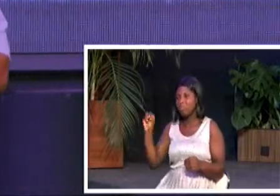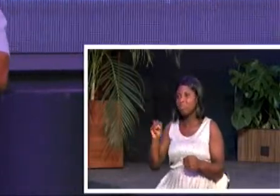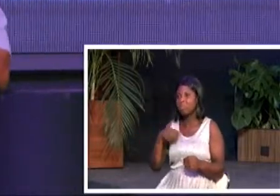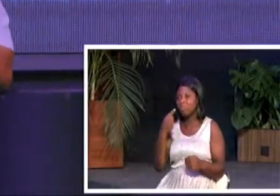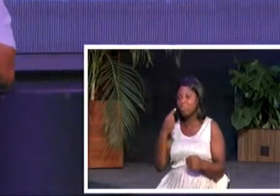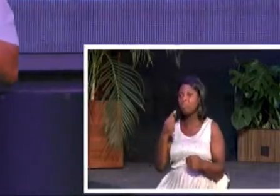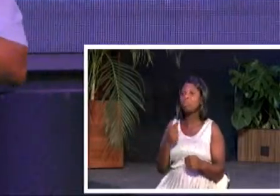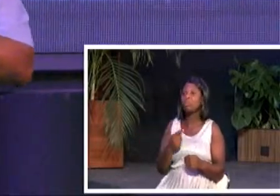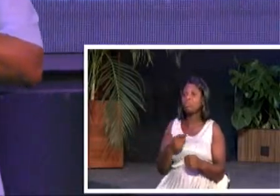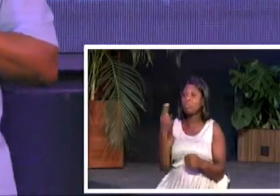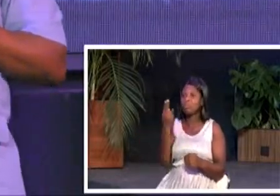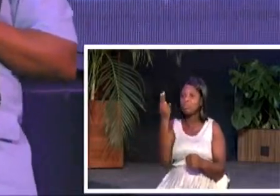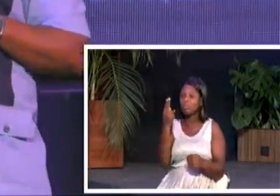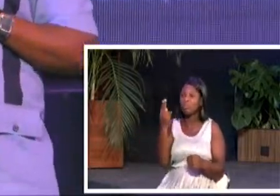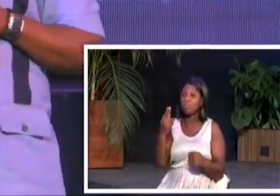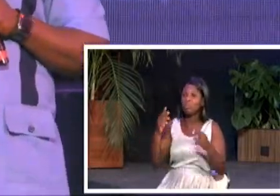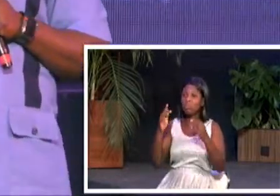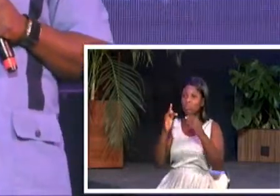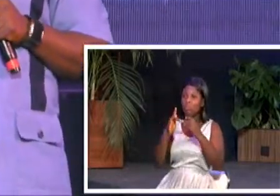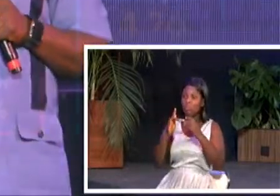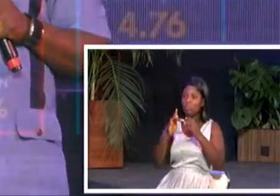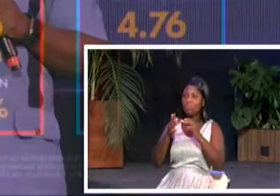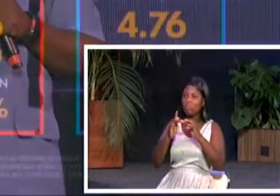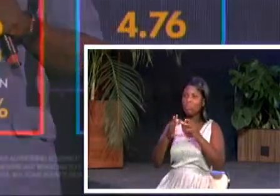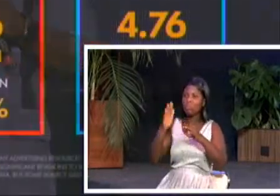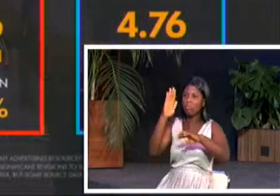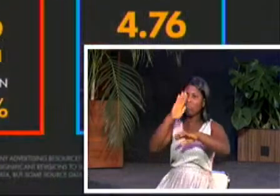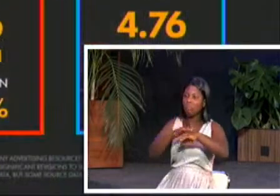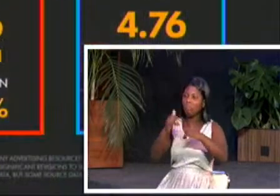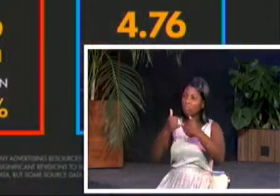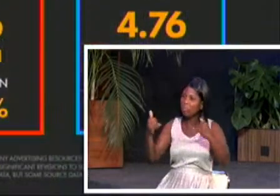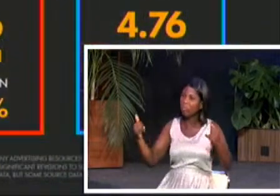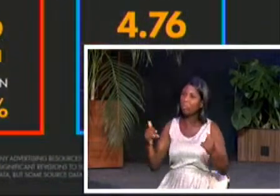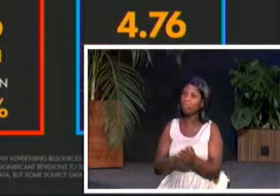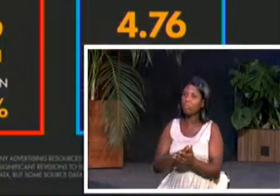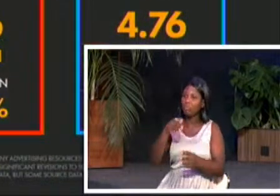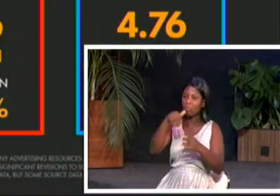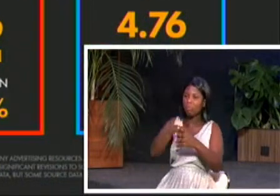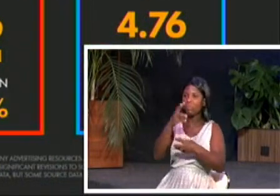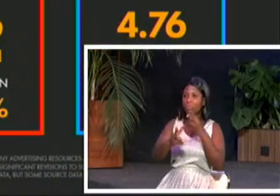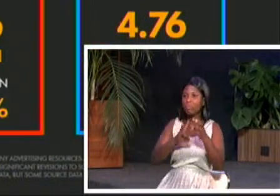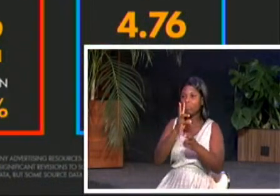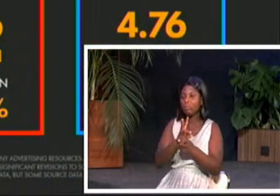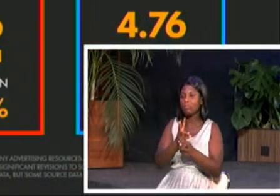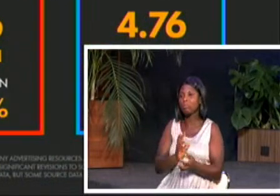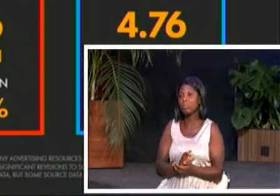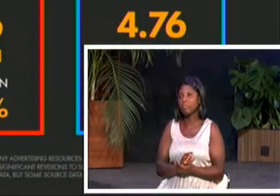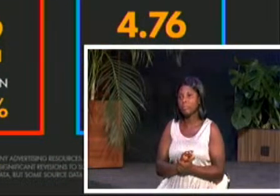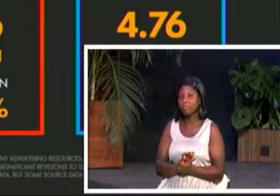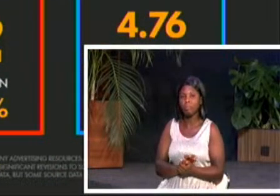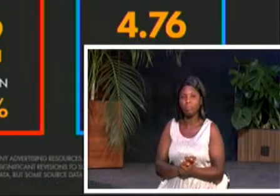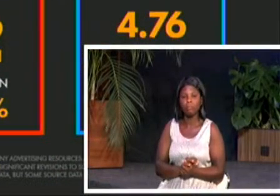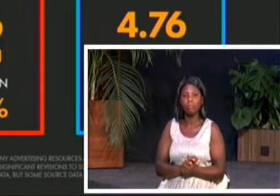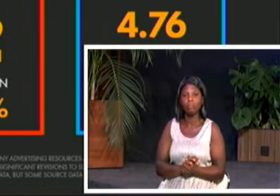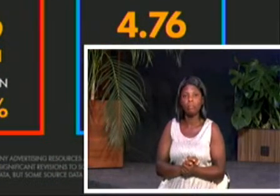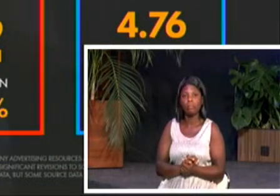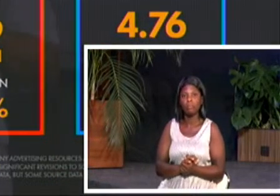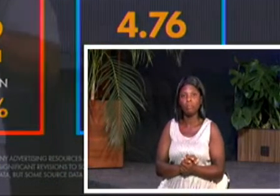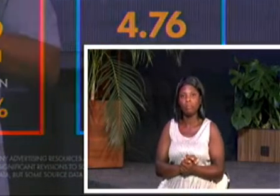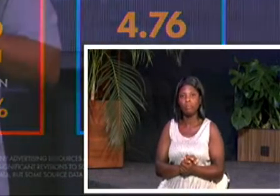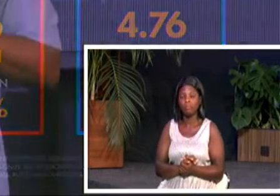check, that's more than one out of two people in the world who have access to the internet or use internet for